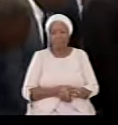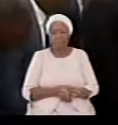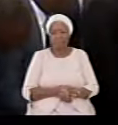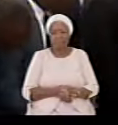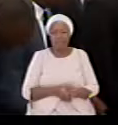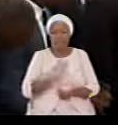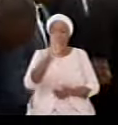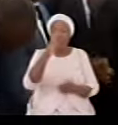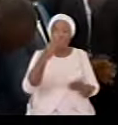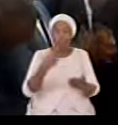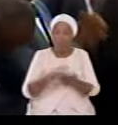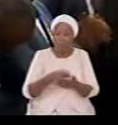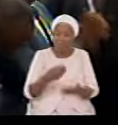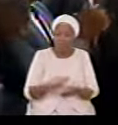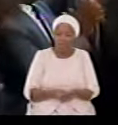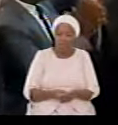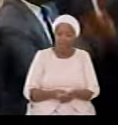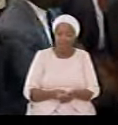Your money,